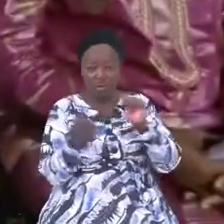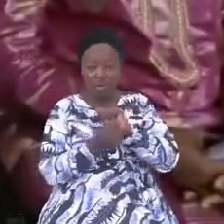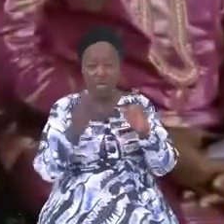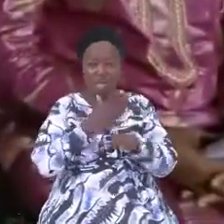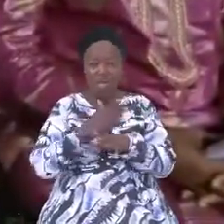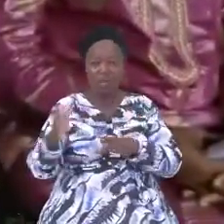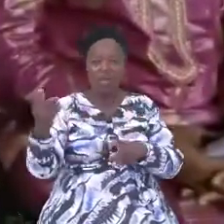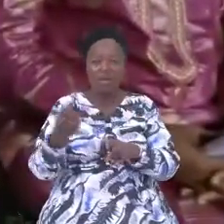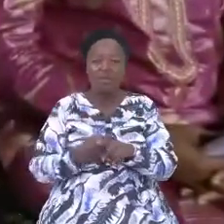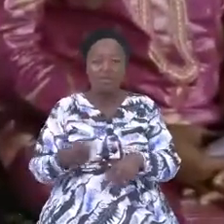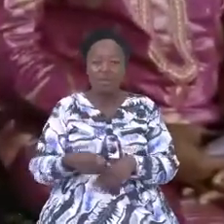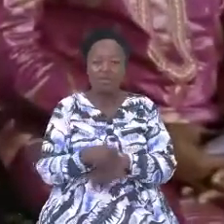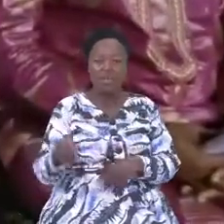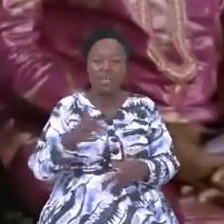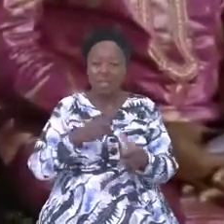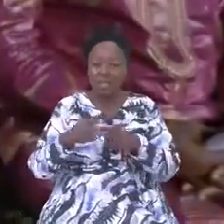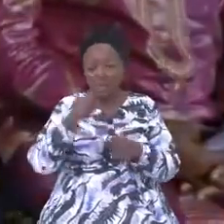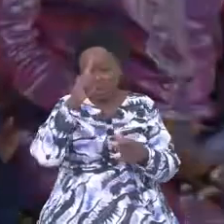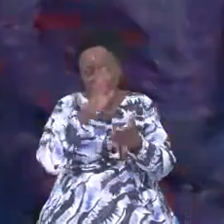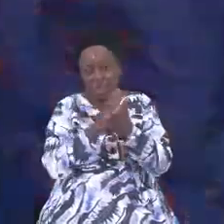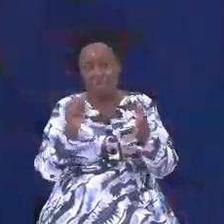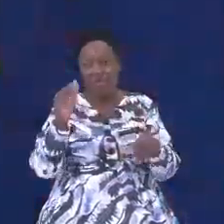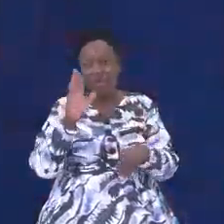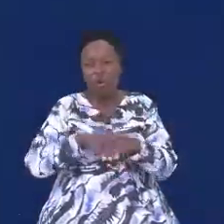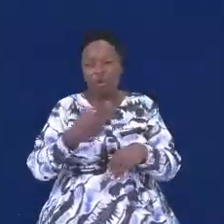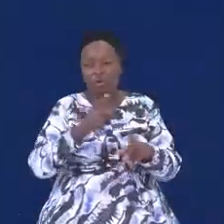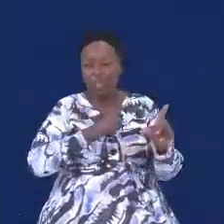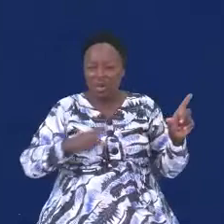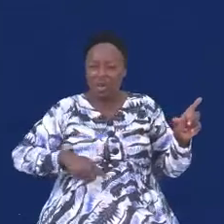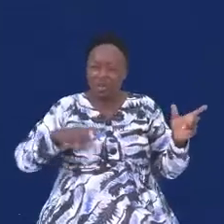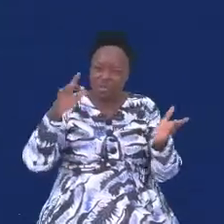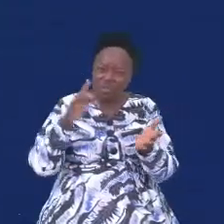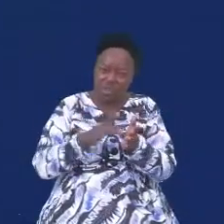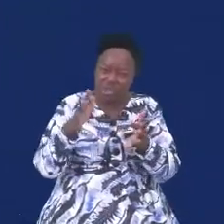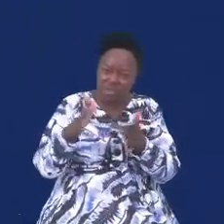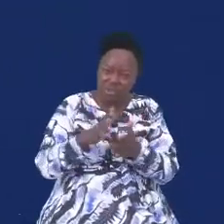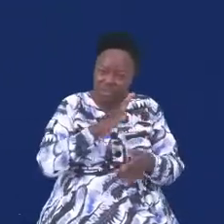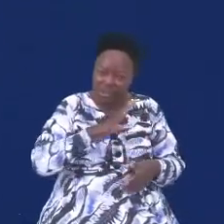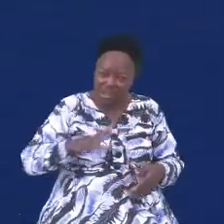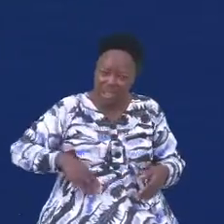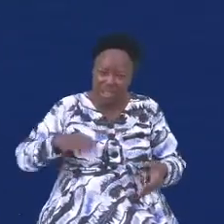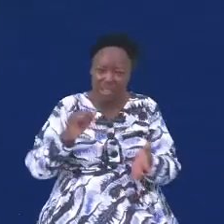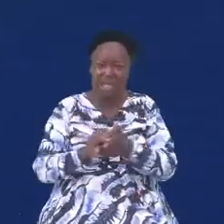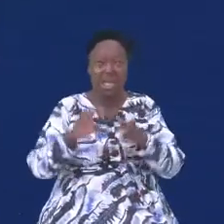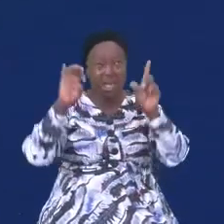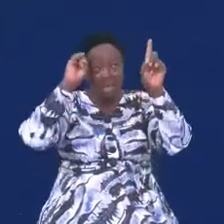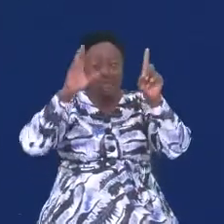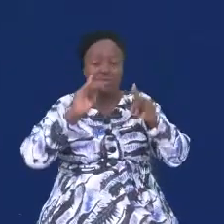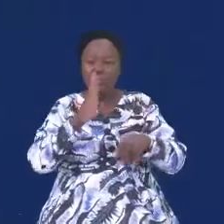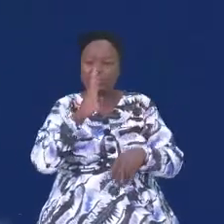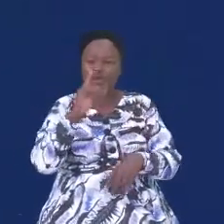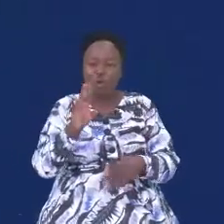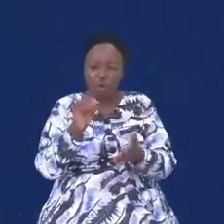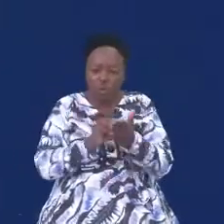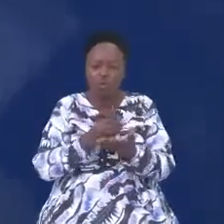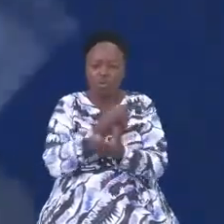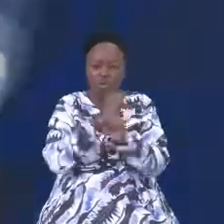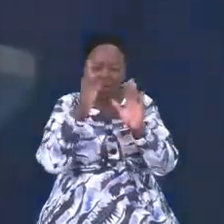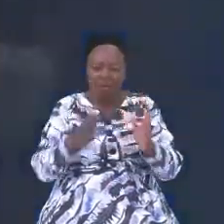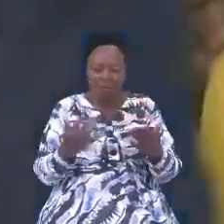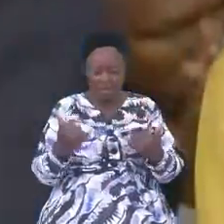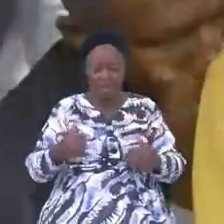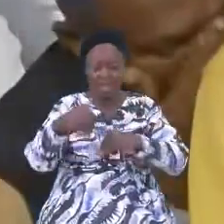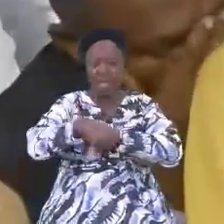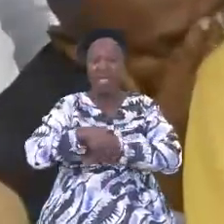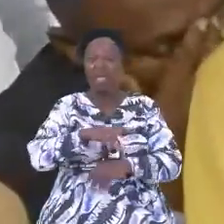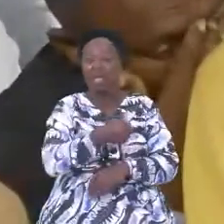them, and you're believing on the Lord Jesus Christ to be your own Savior tonight, wherever you